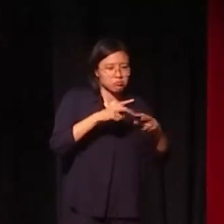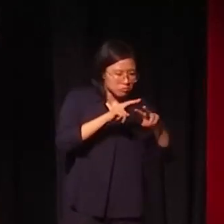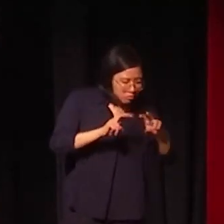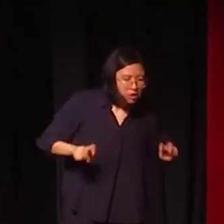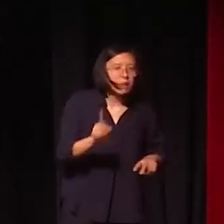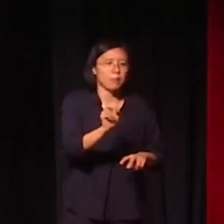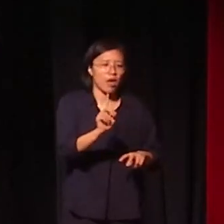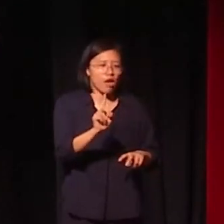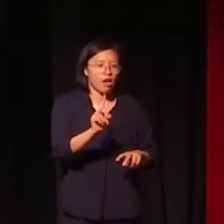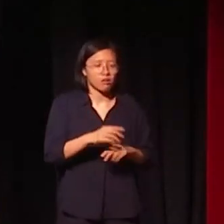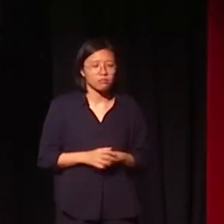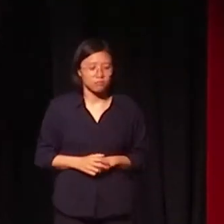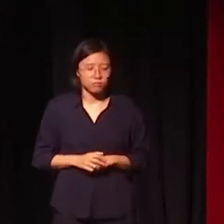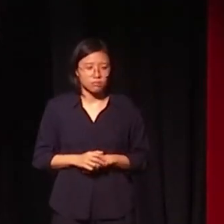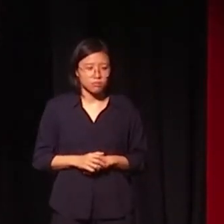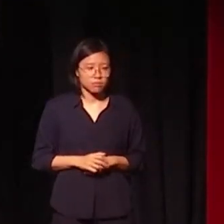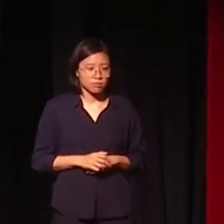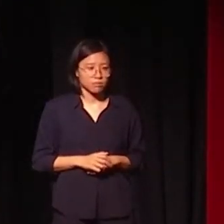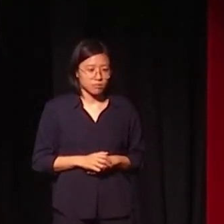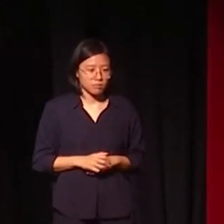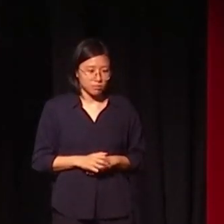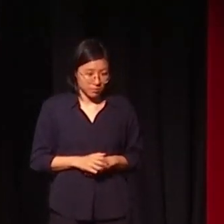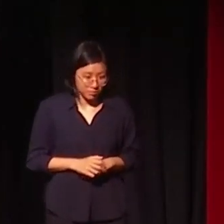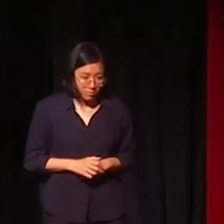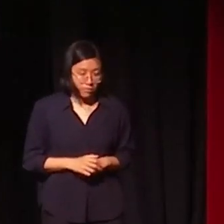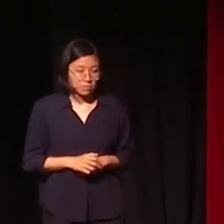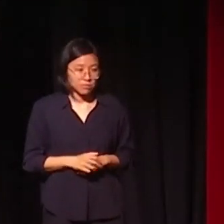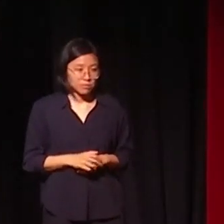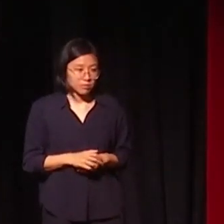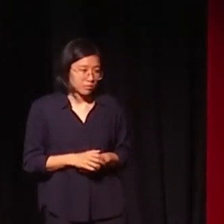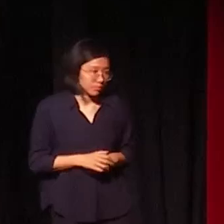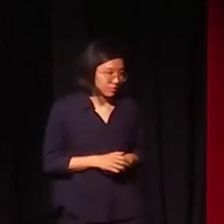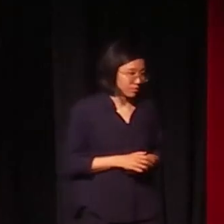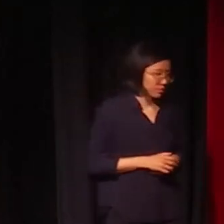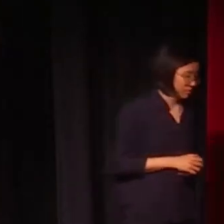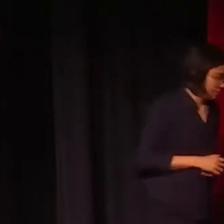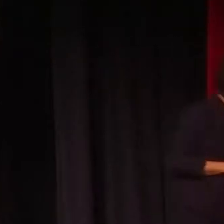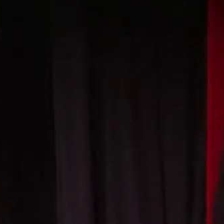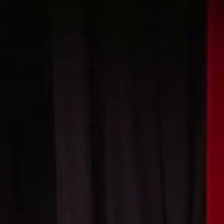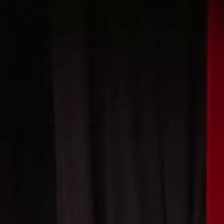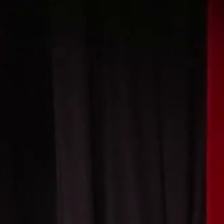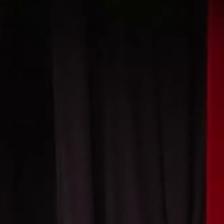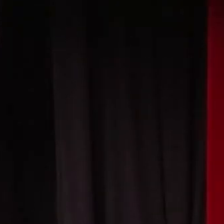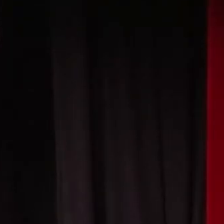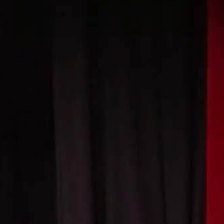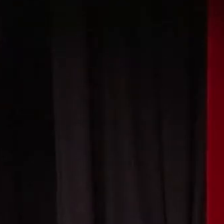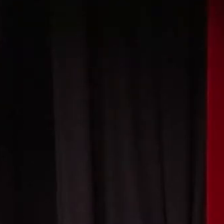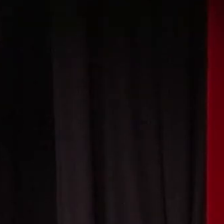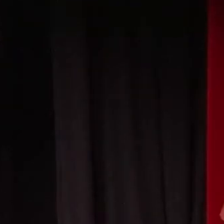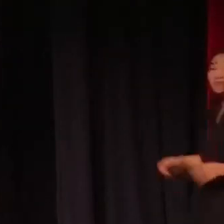And one of the things I have found is that when you're doing transformative research, sometimes the results can take a